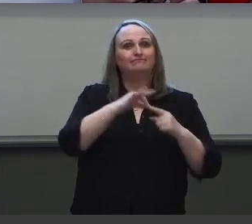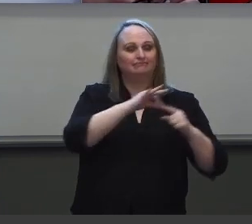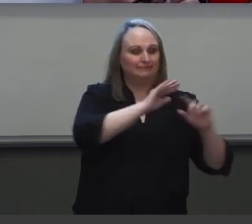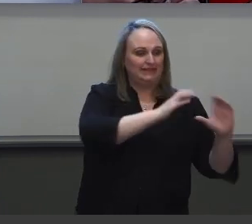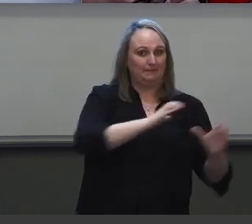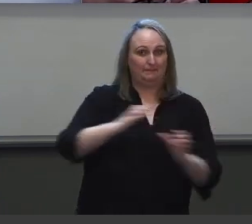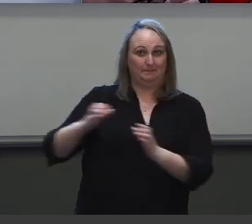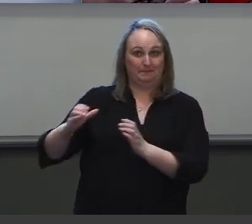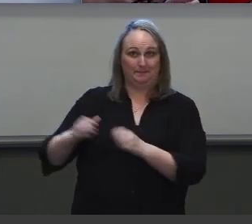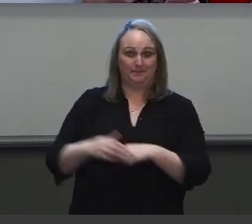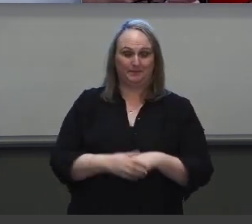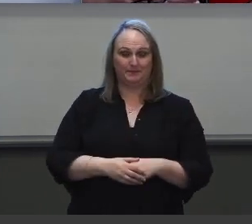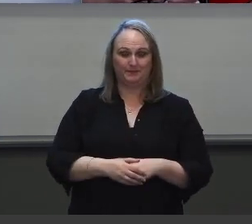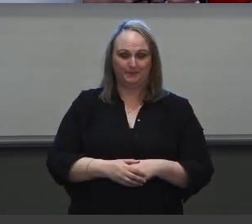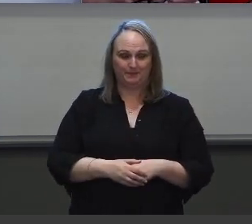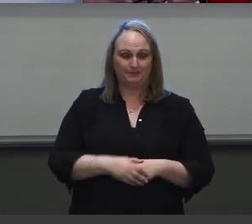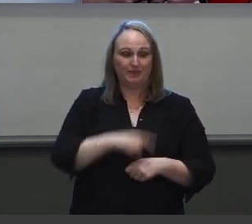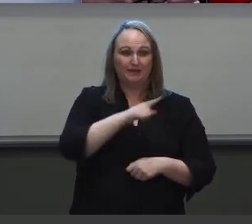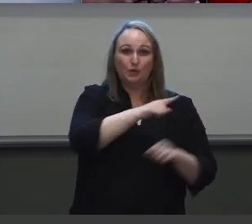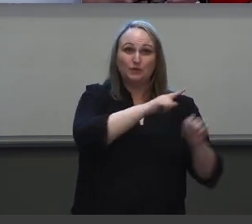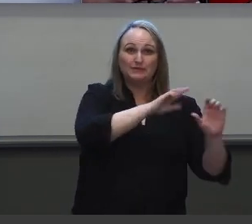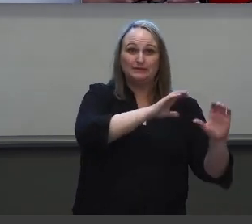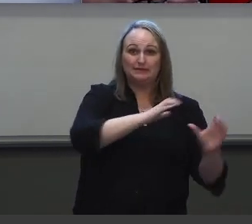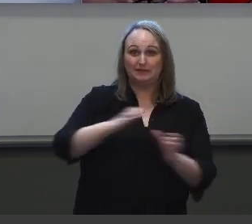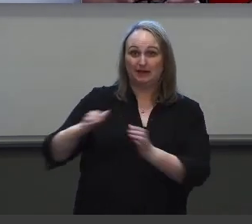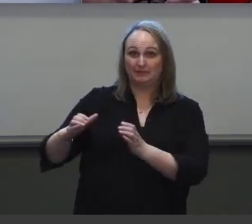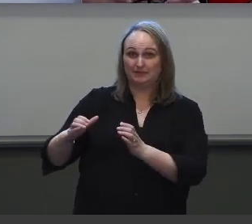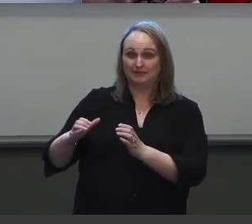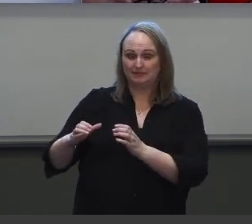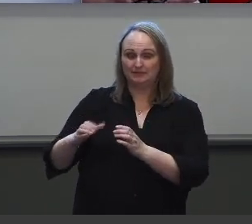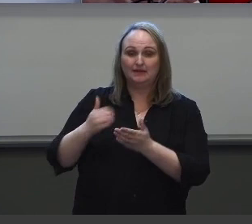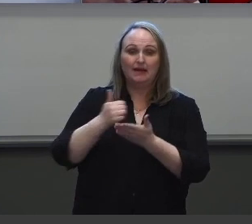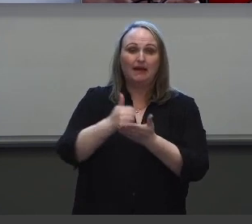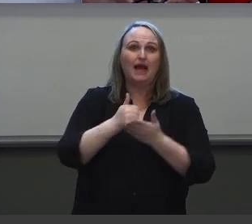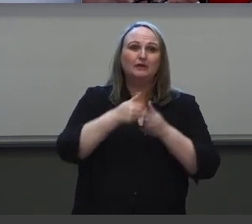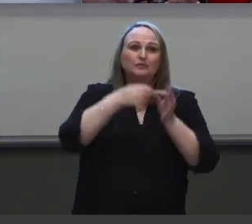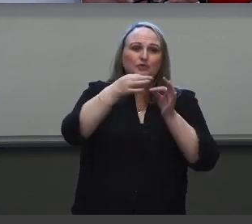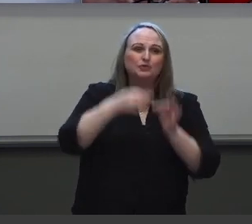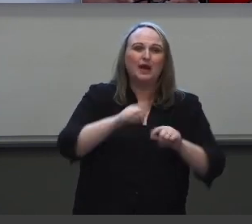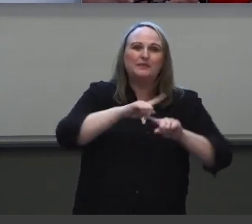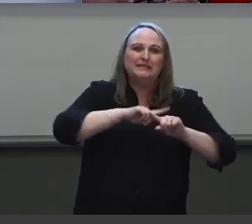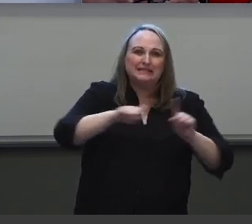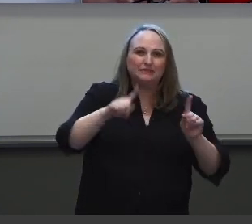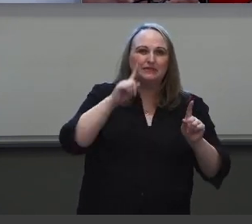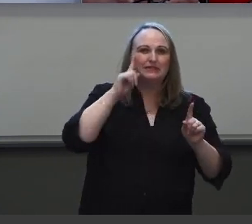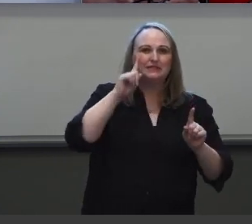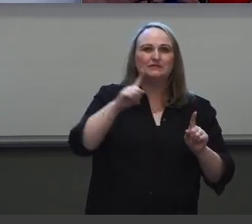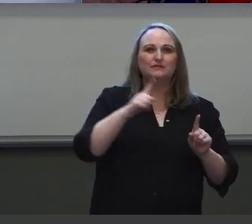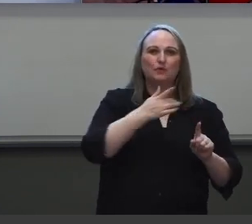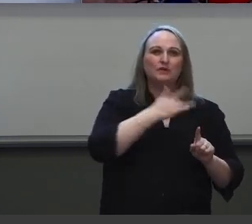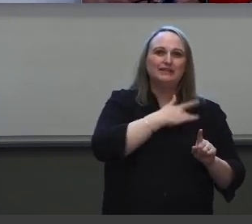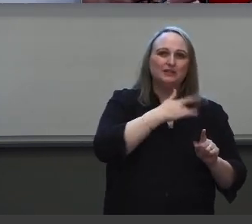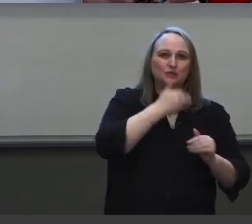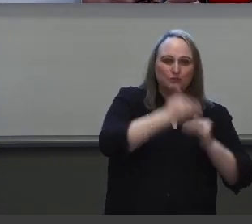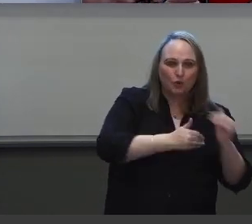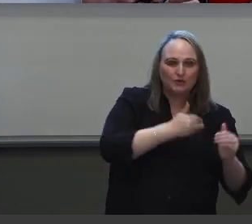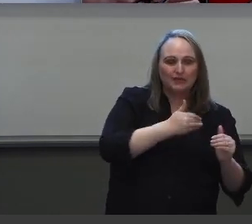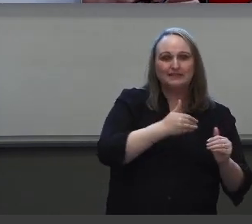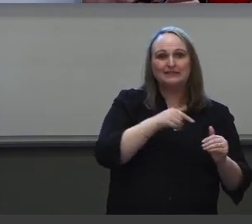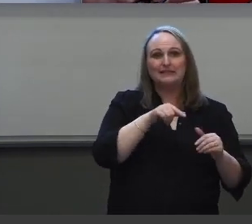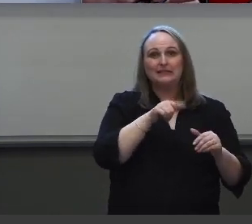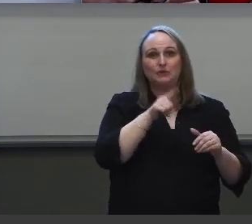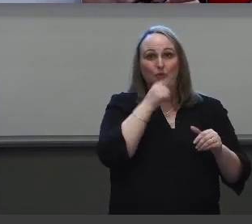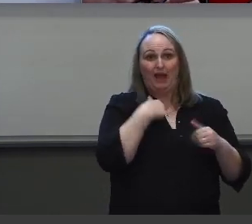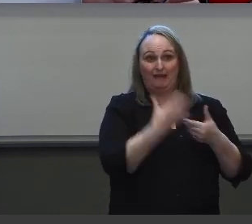subtypes. These subtypes allow us to better describe differences in sensory processing in autism, but they also help us